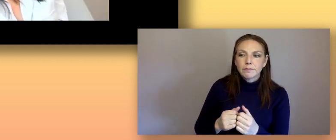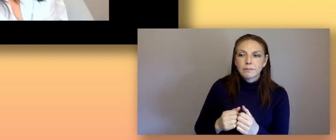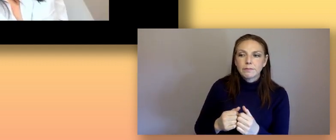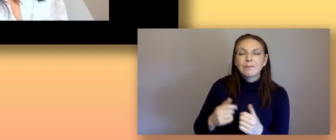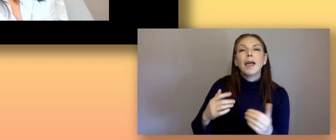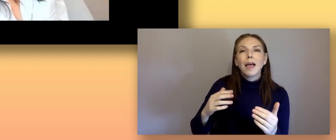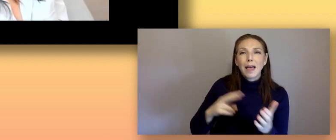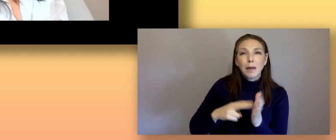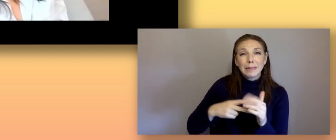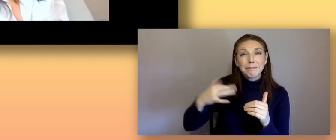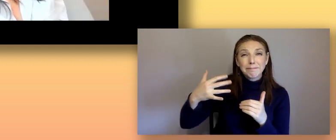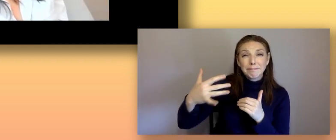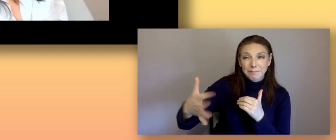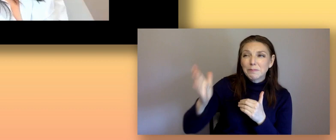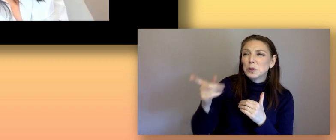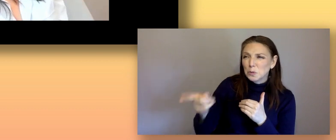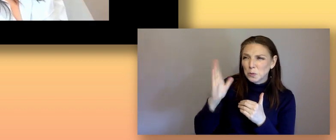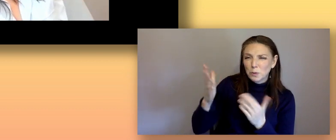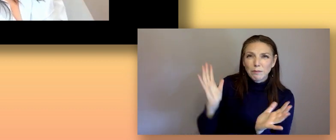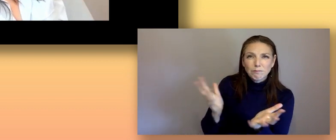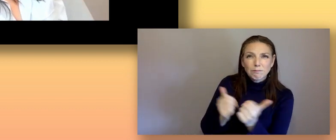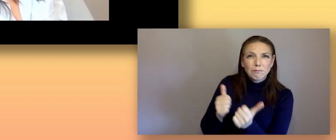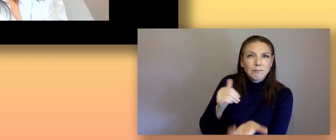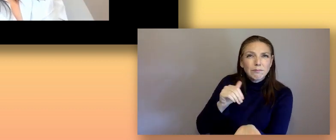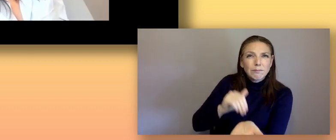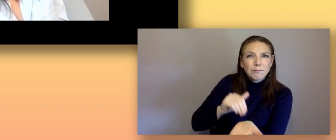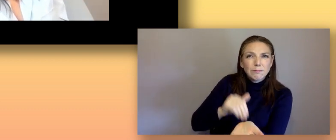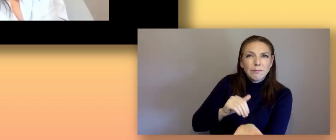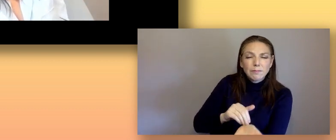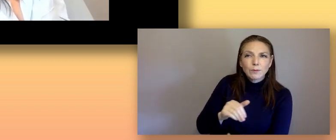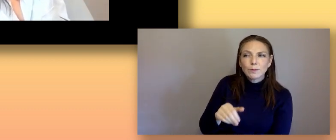after a while, well, you'd talk to the doctors and,